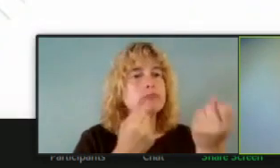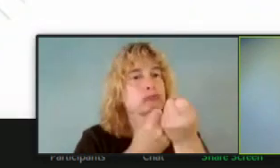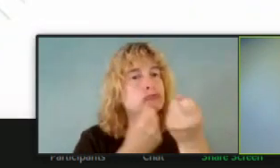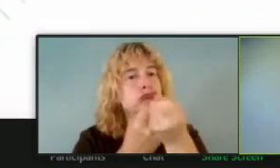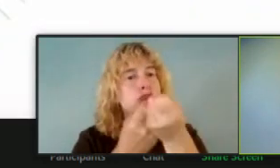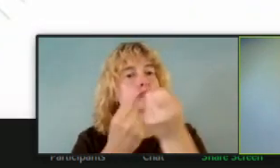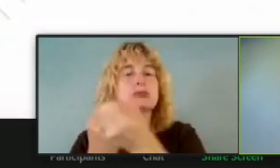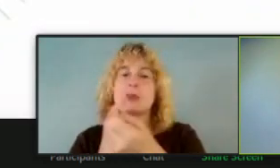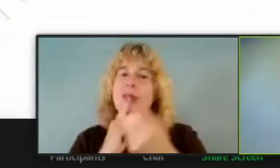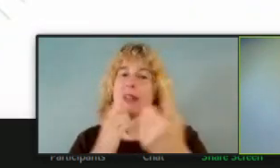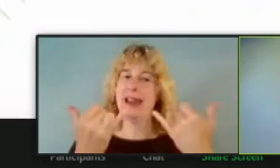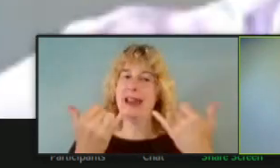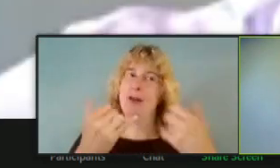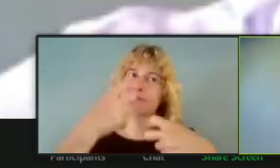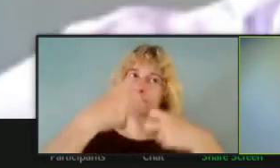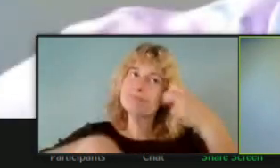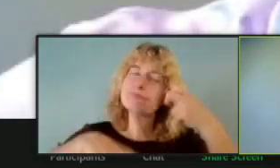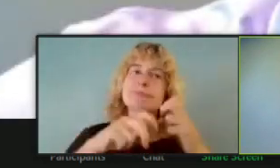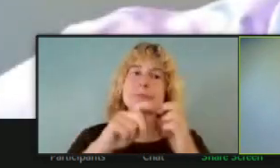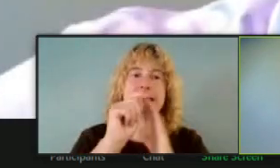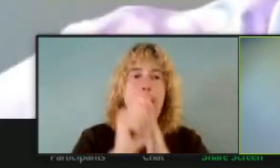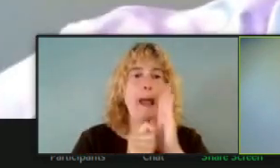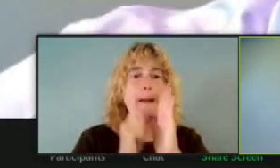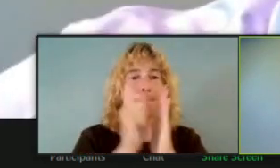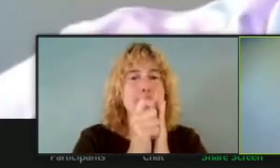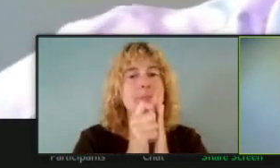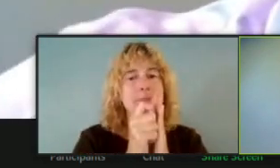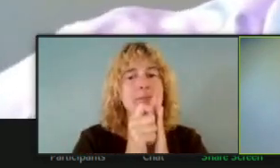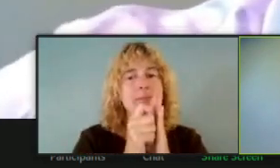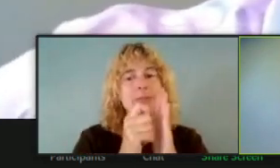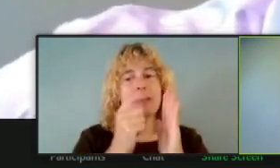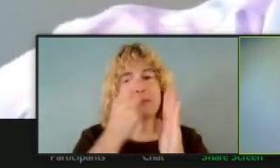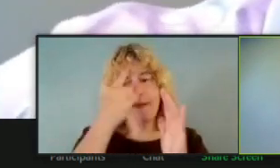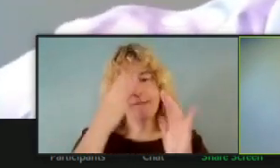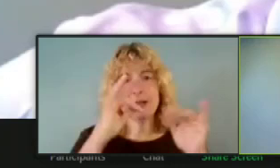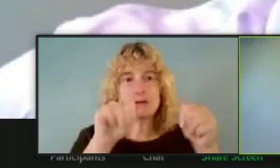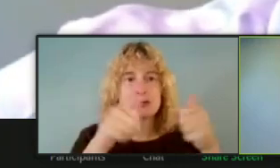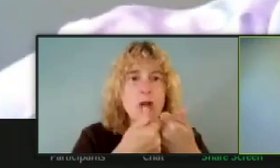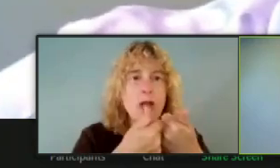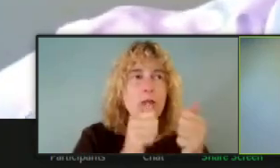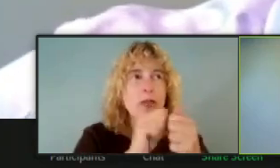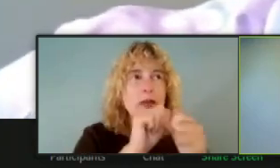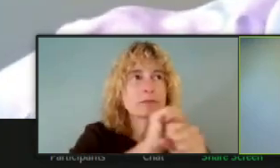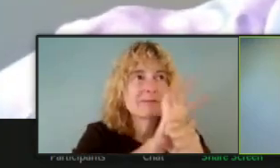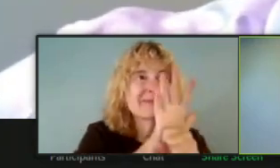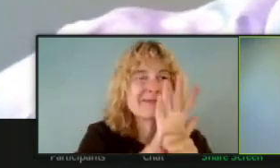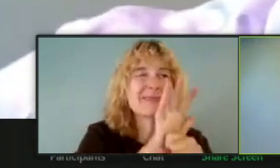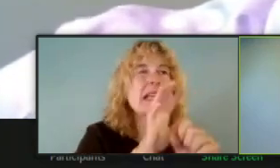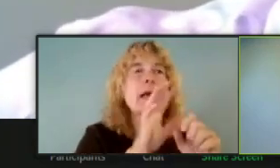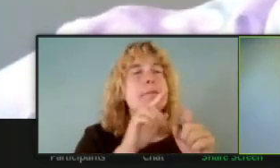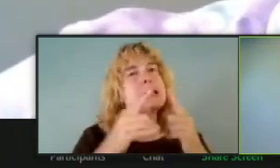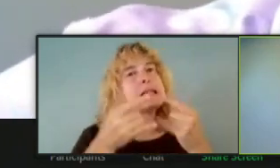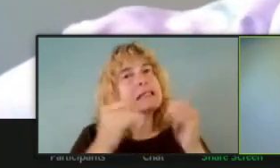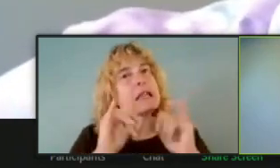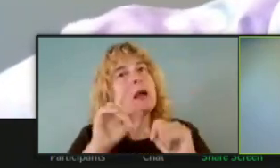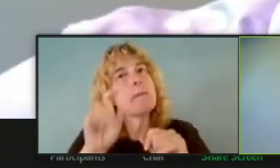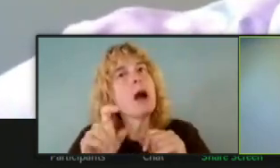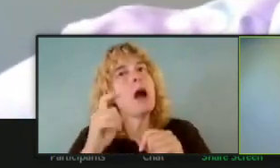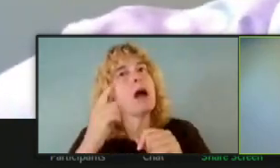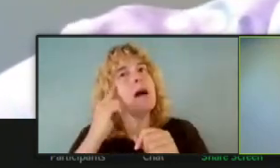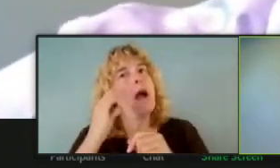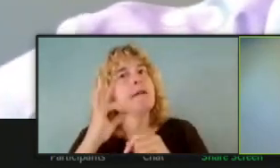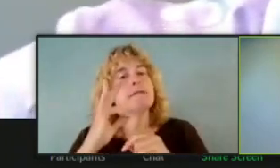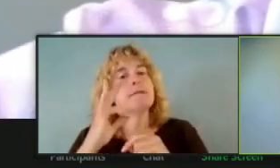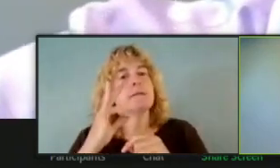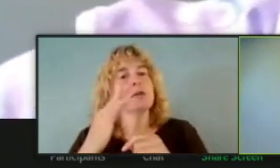think, besides the fact of the challenges that we face in terms of COVID, we still need to focus on the preventative things and supporting our communities in other